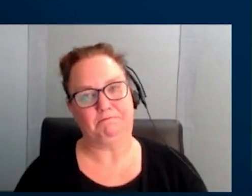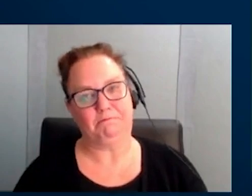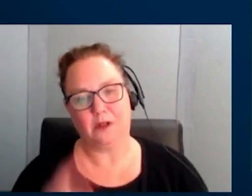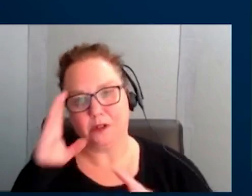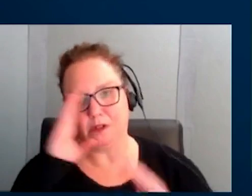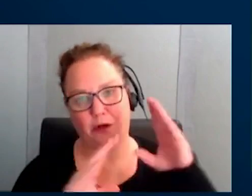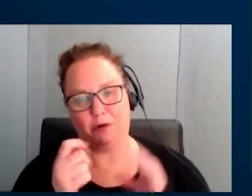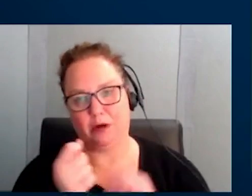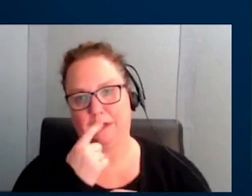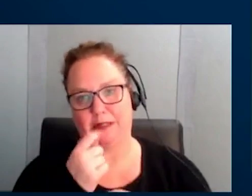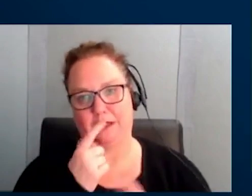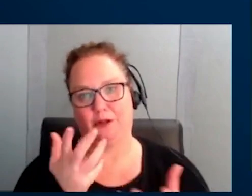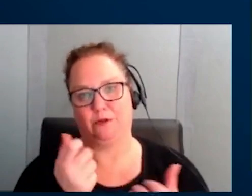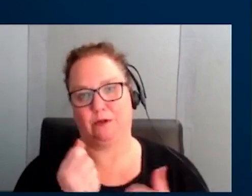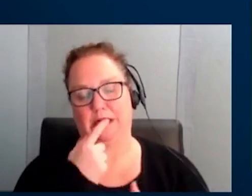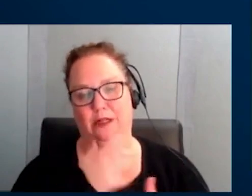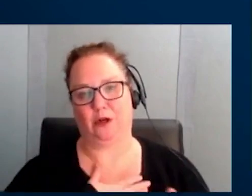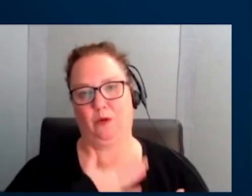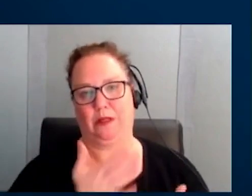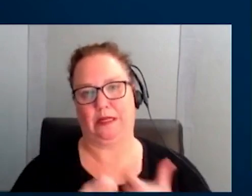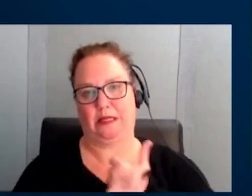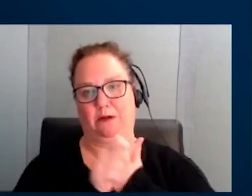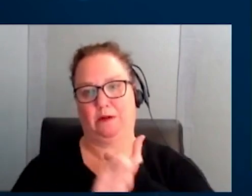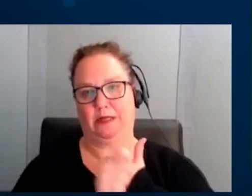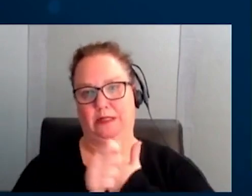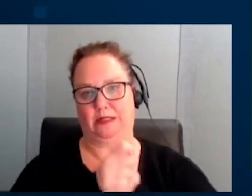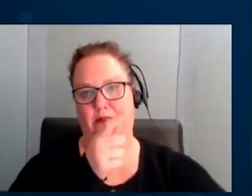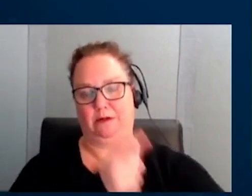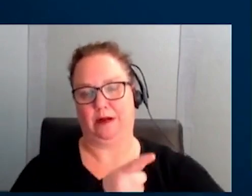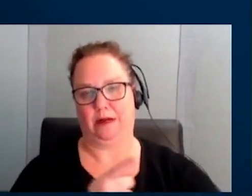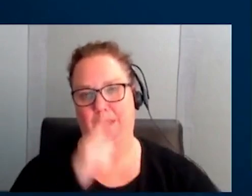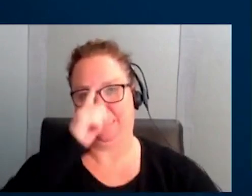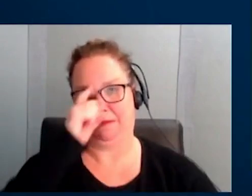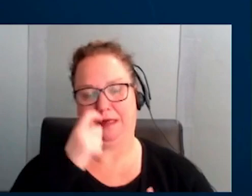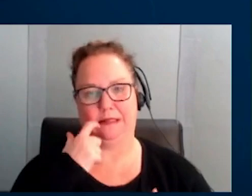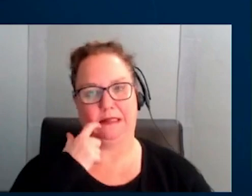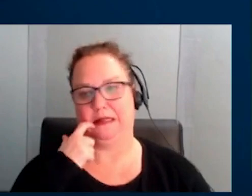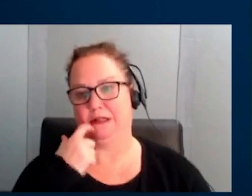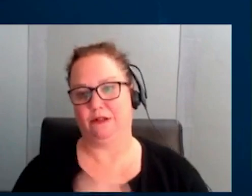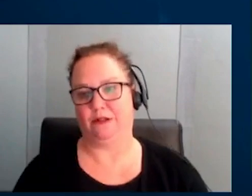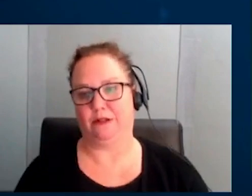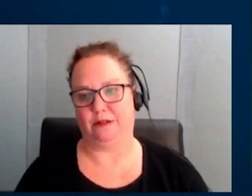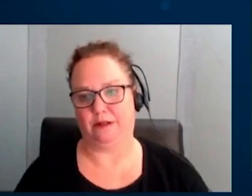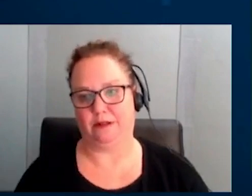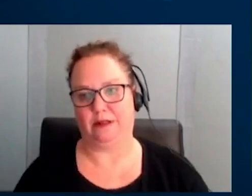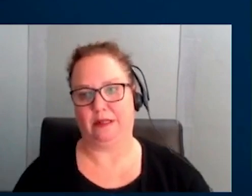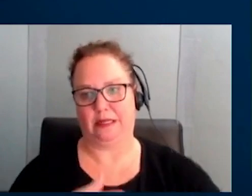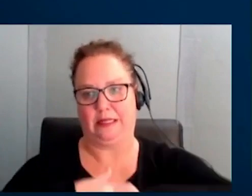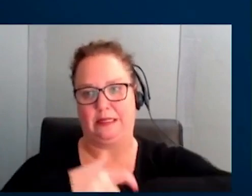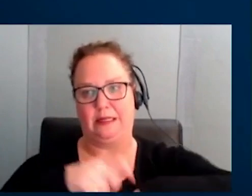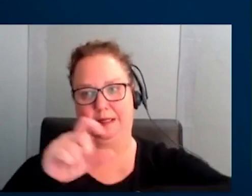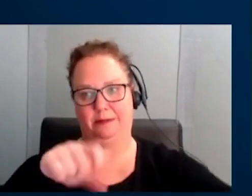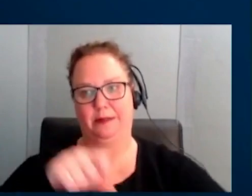You just wanted to take it. You were willing to take that risk, is what you were saying, because of the addiction. At the time, absolutely,